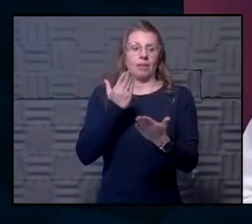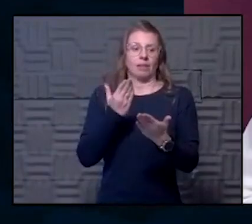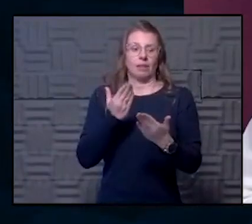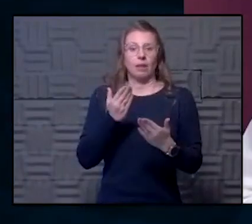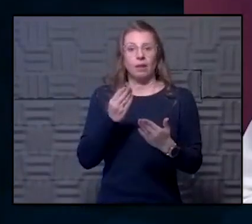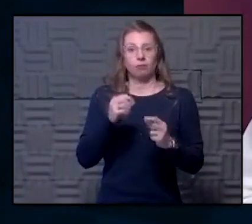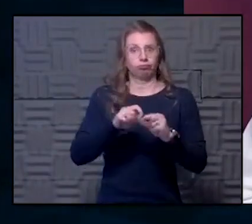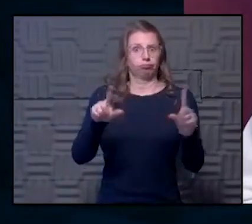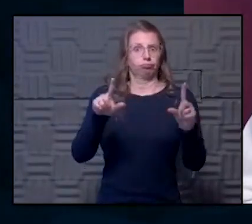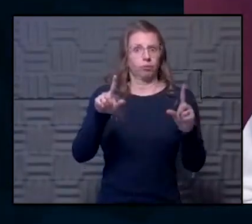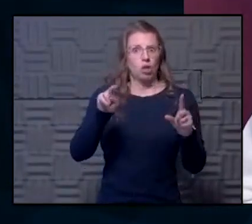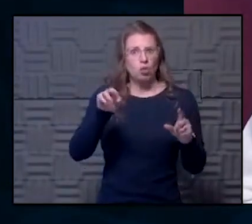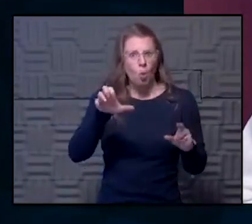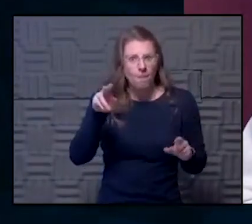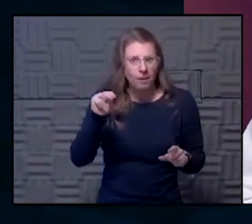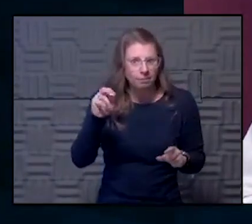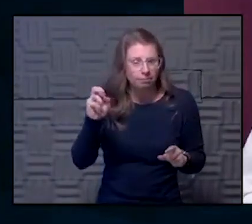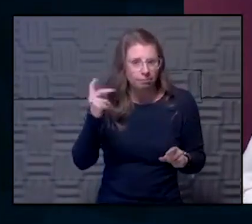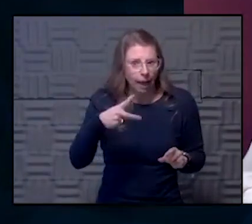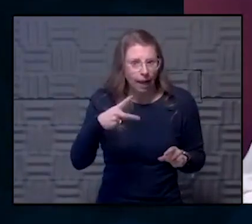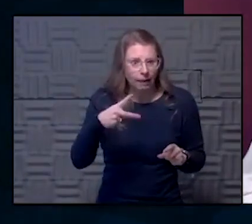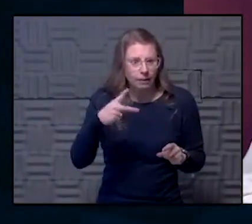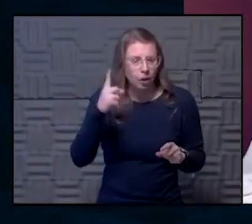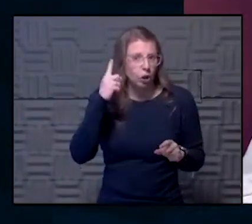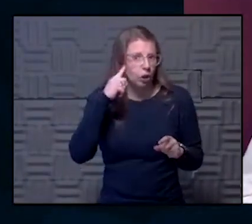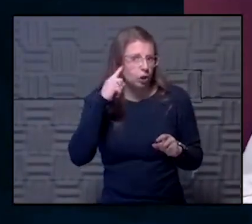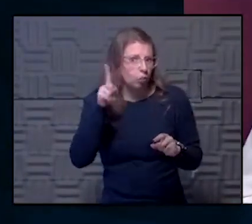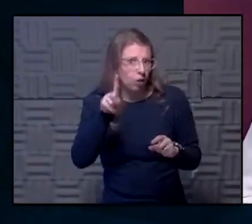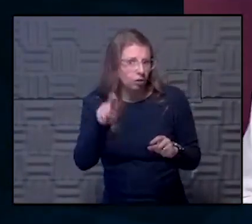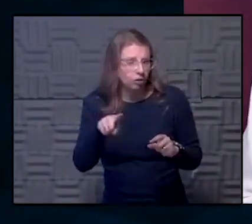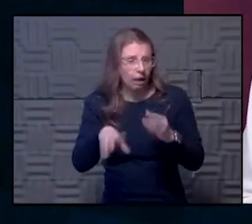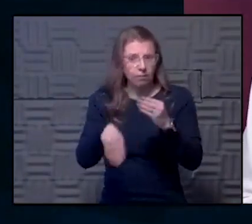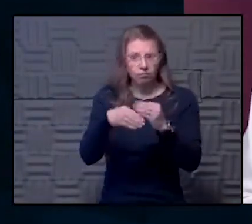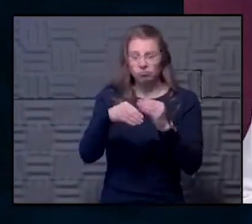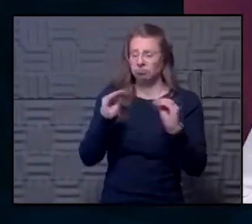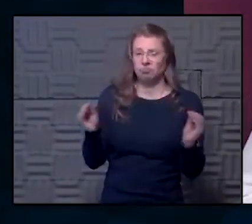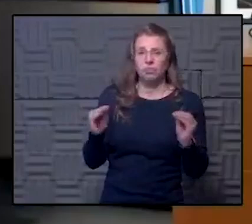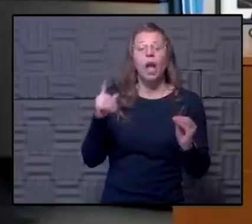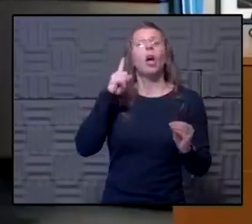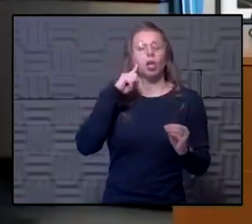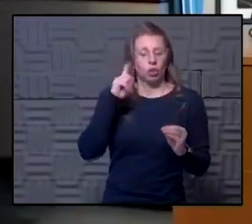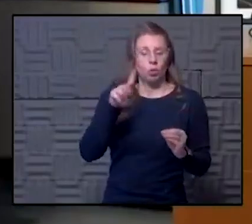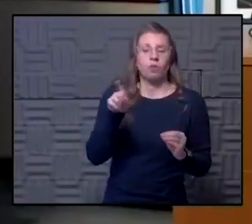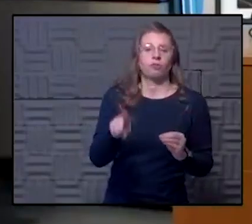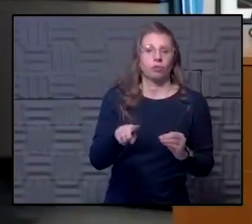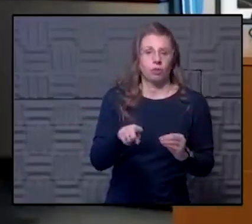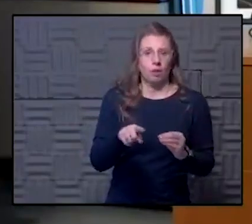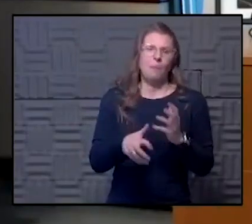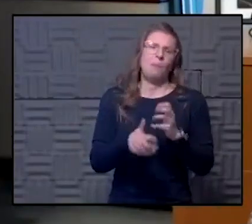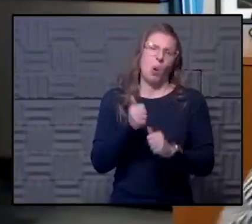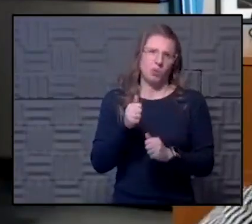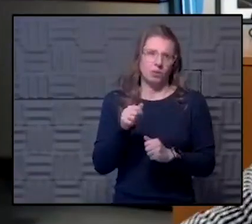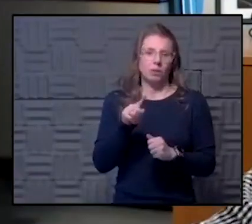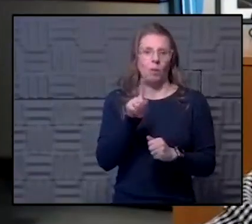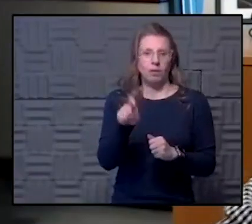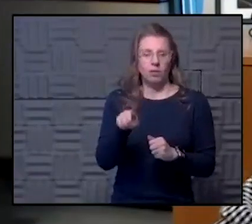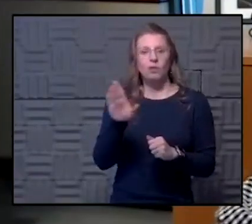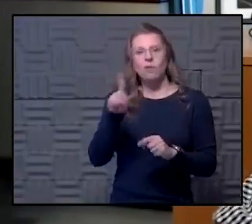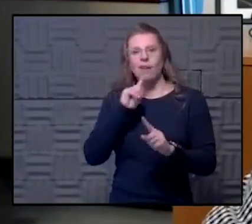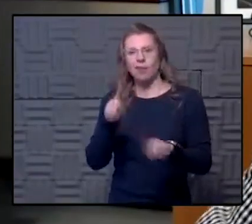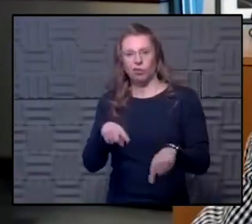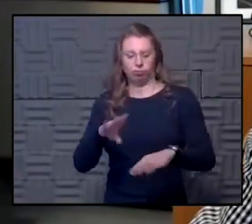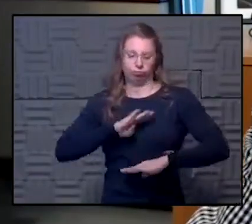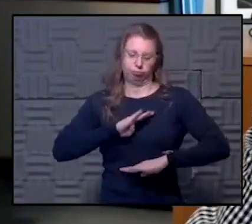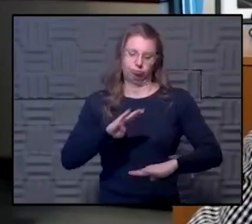is back now. I'm not sure if he heard the question or has other things to add. No, I don't have. I heard most of the question, and you're answered. I think